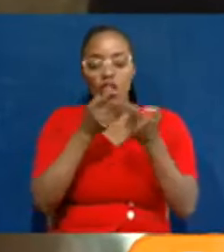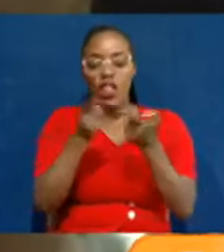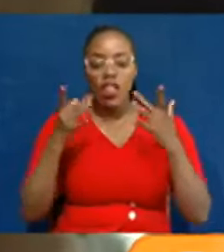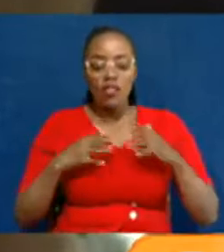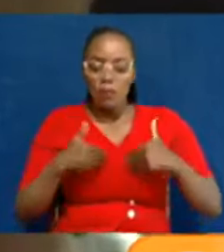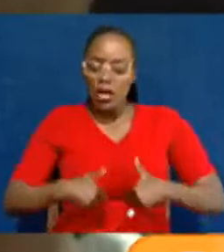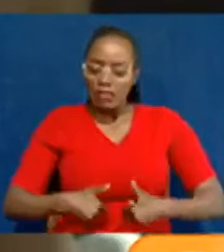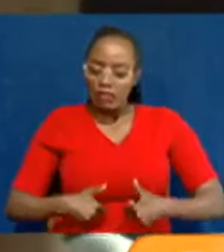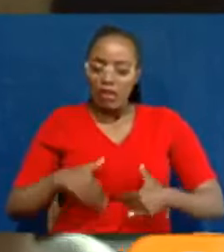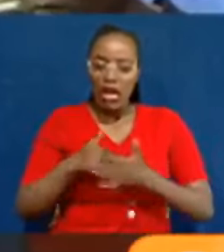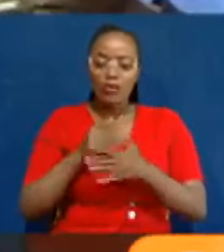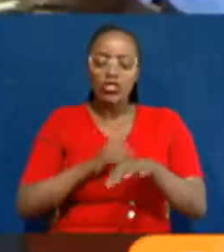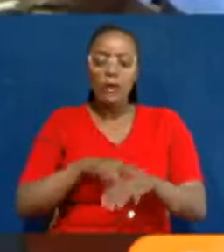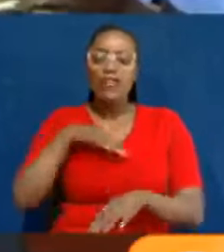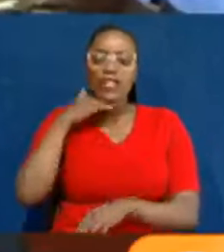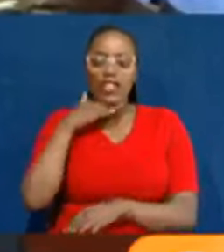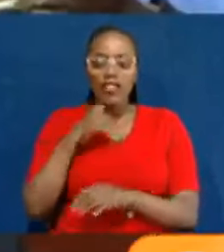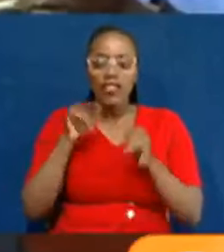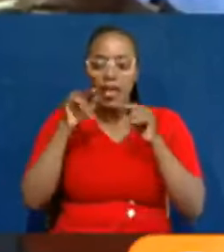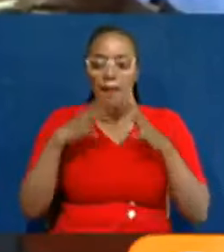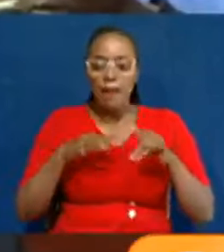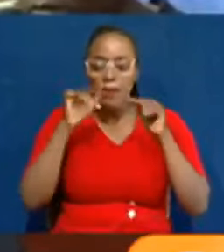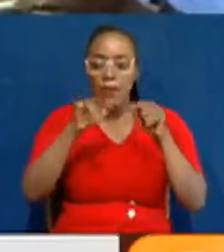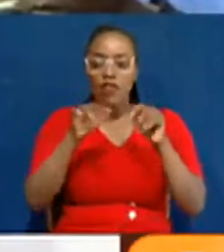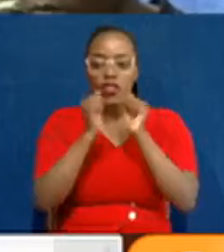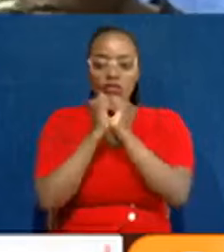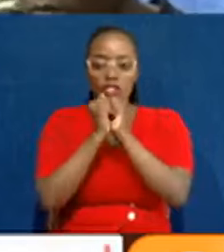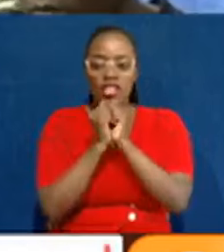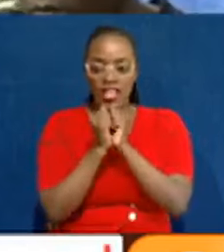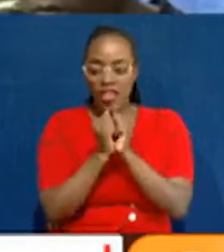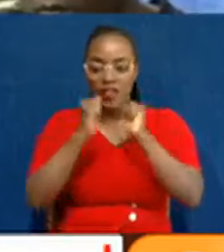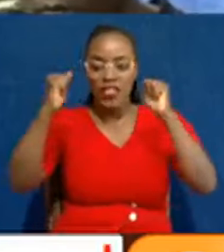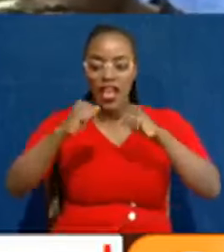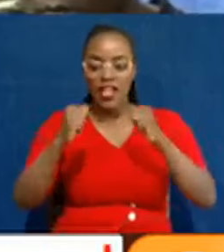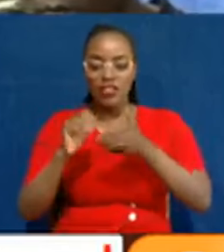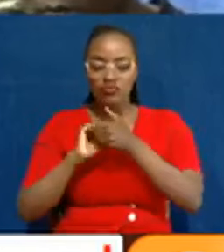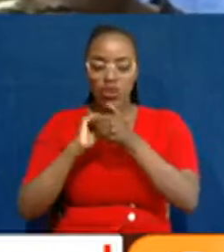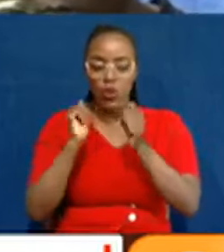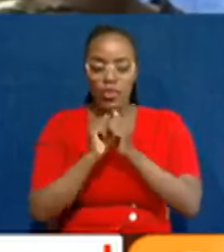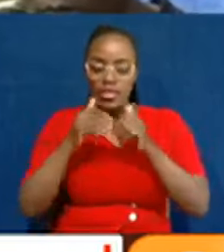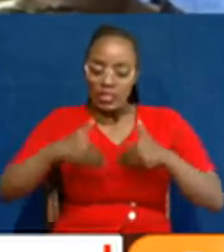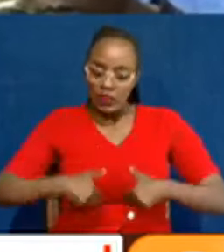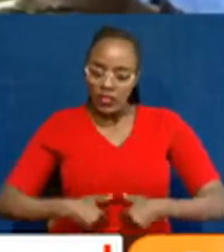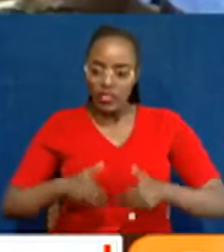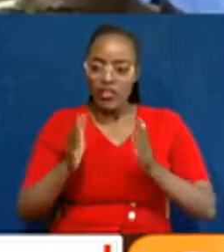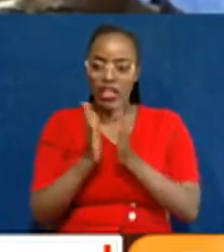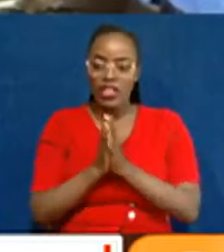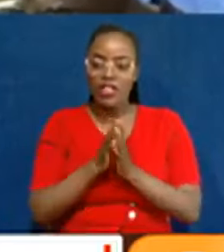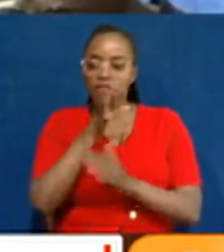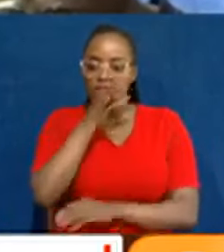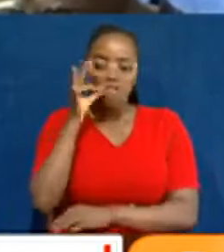starve themselves to death. The accused persons collectively agreed to engage in starvation or